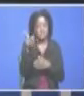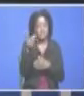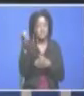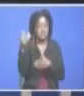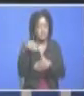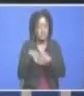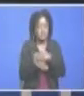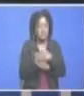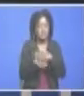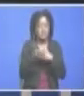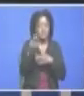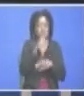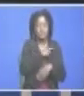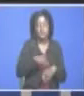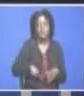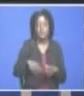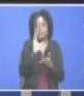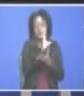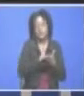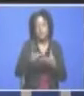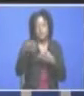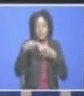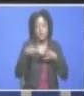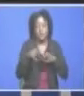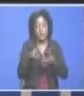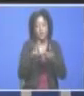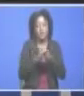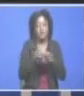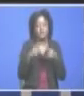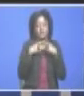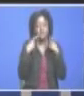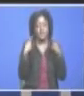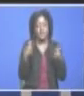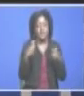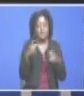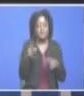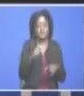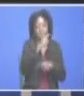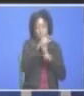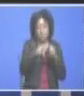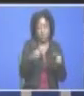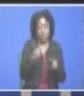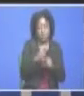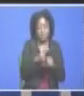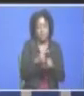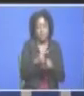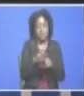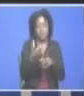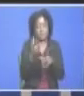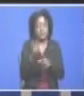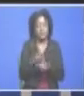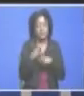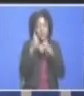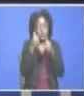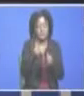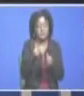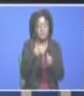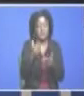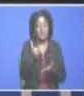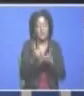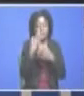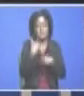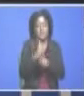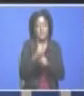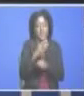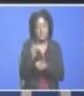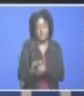into the Queens College Hall of Fame. His global accolades and his national accomplishments helped make him a giant of a man. For years,